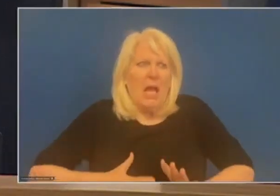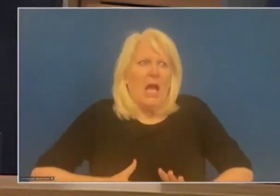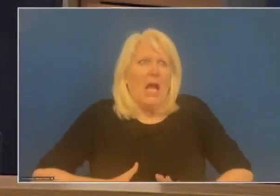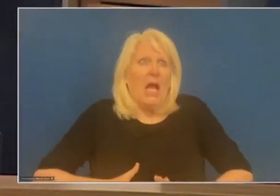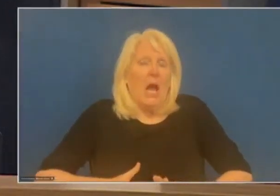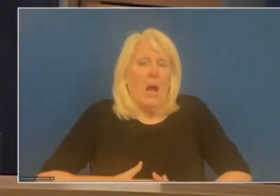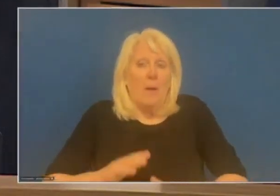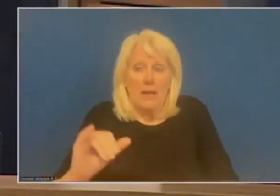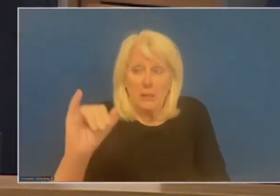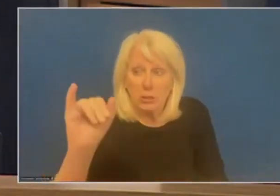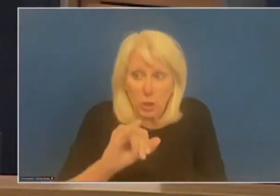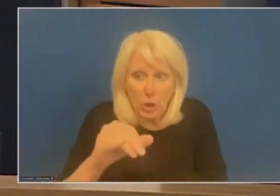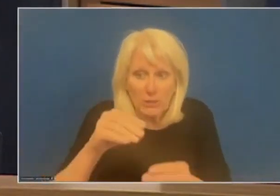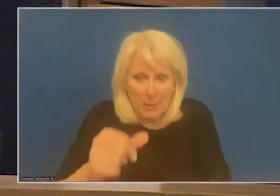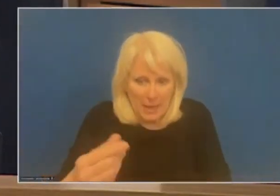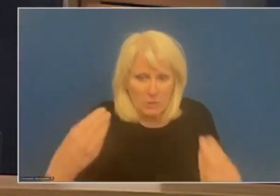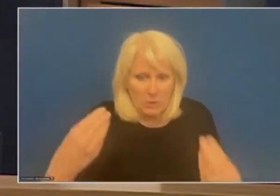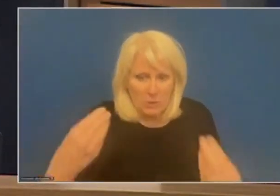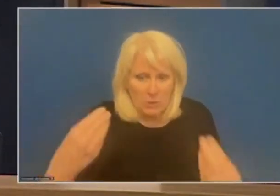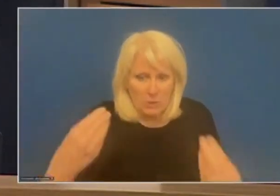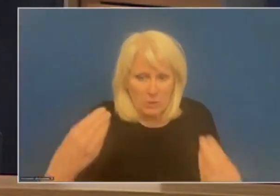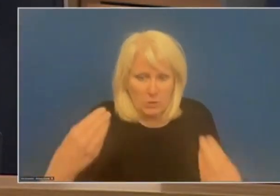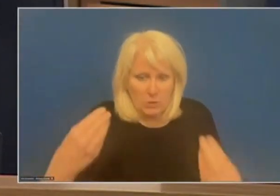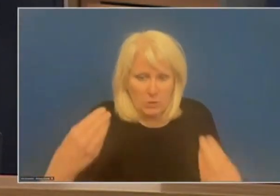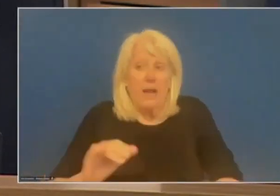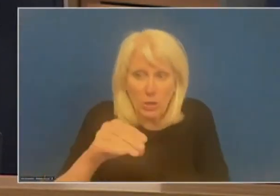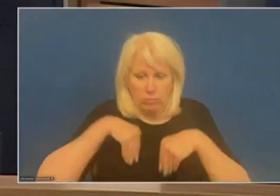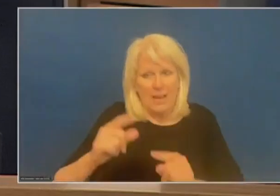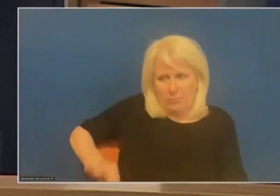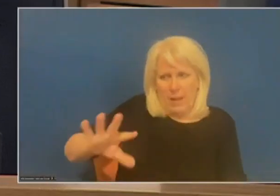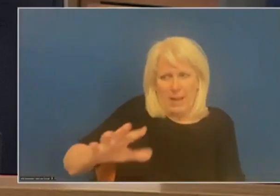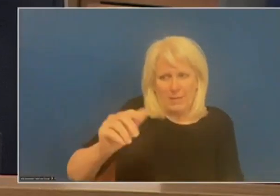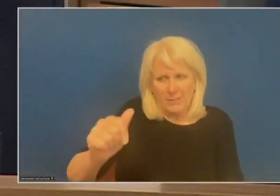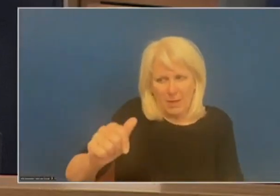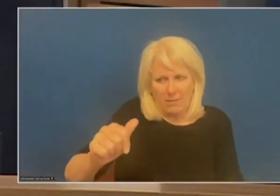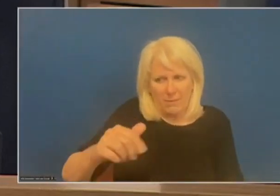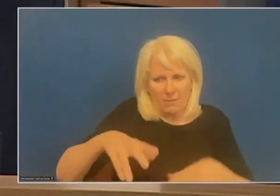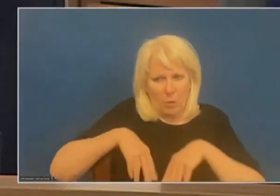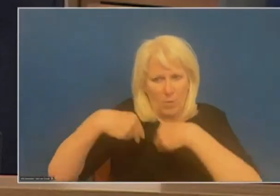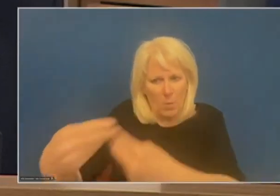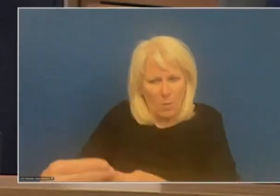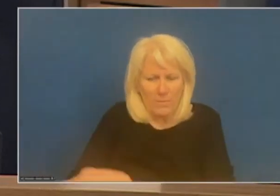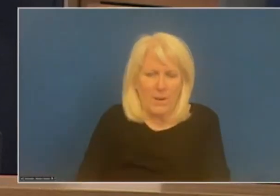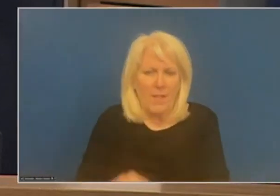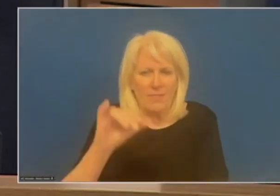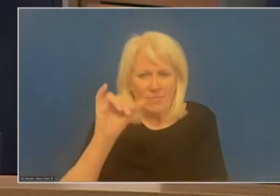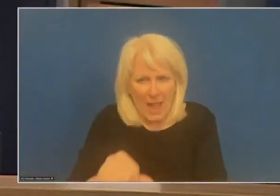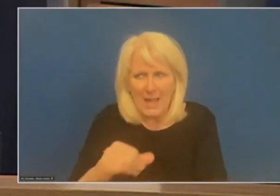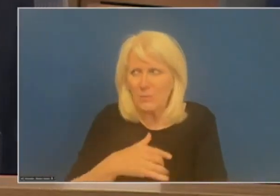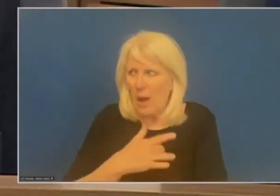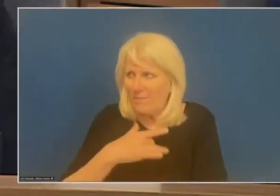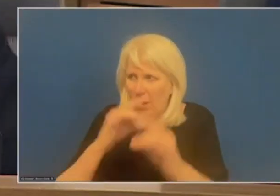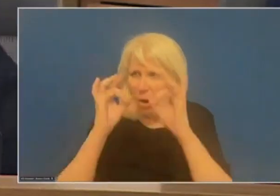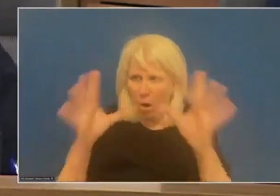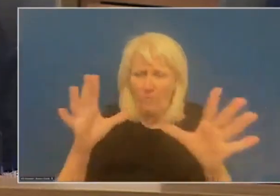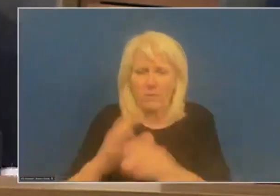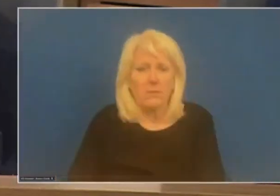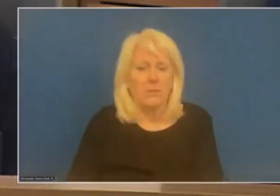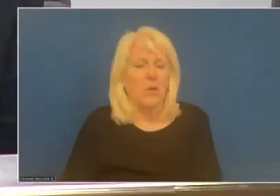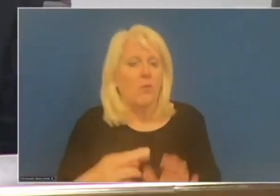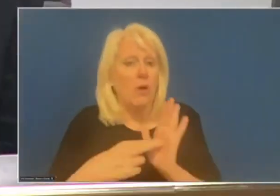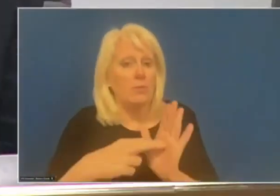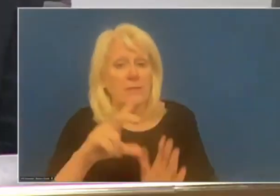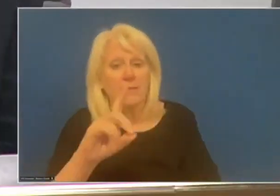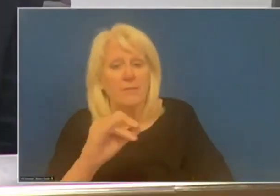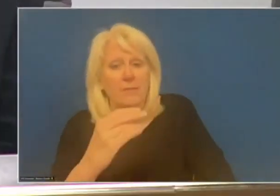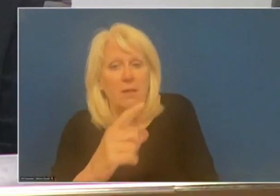insurance, and he had to pay out of his own pocket to have them removed. That is what's horrific to me. Representative Deal, I would ask that